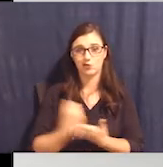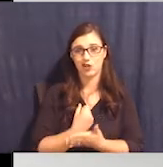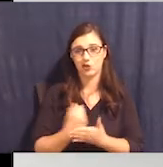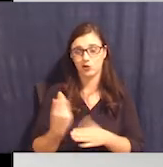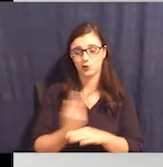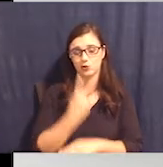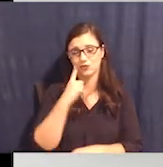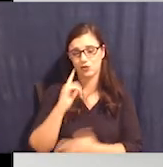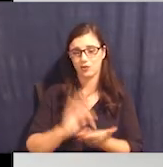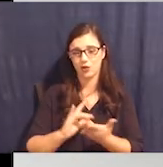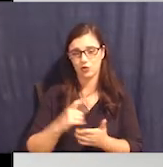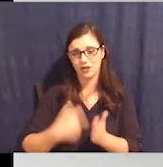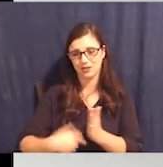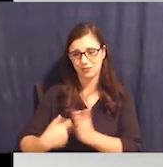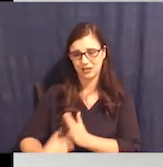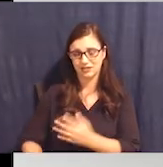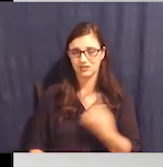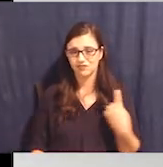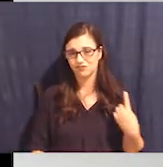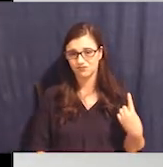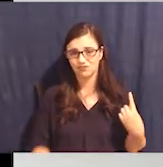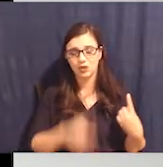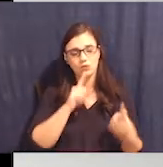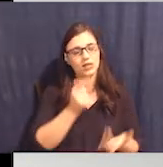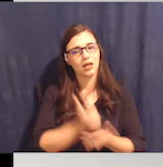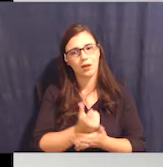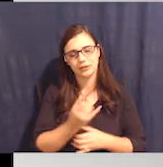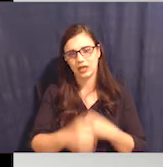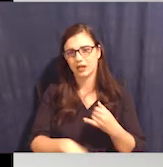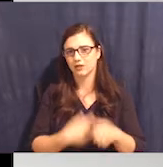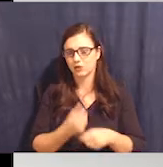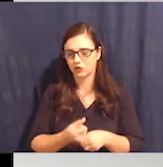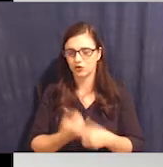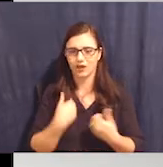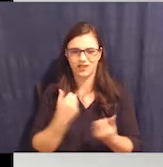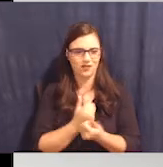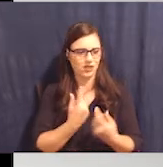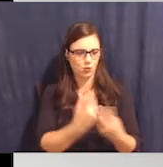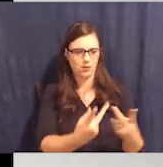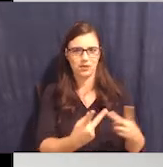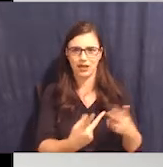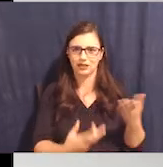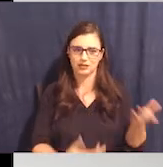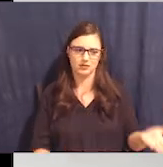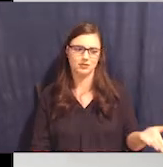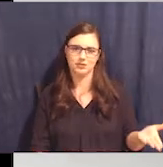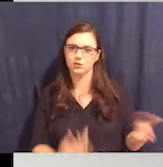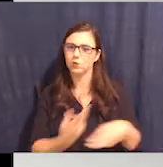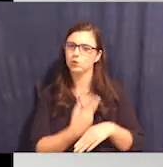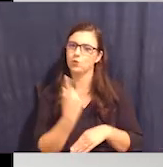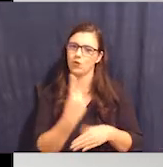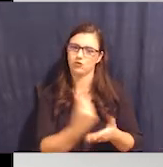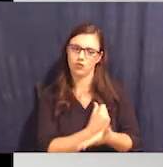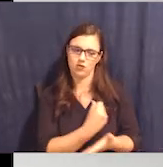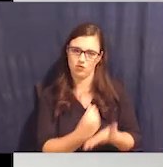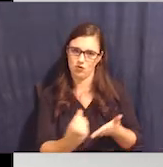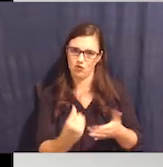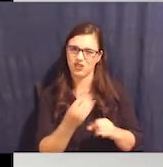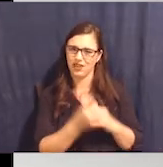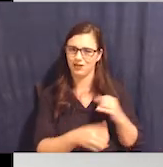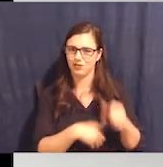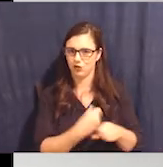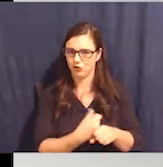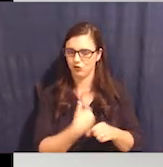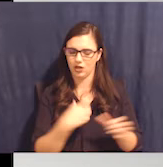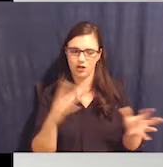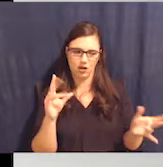have one credit card we use for medical expenses. It really helps at the end of the year to have everything in one place. So we use this one credit